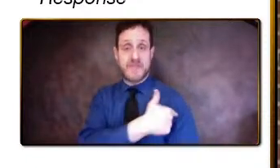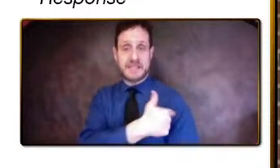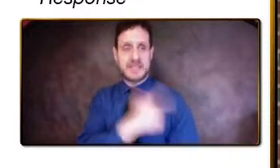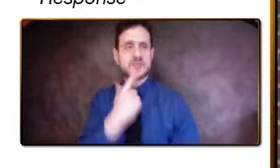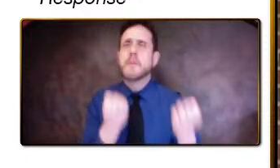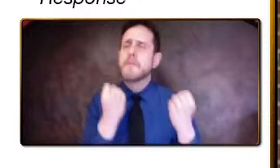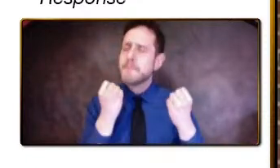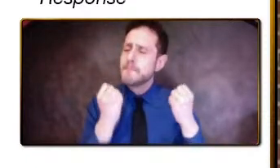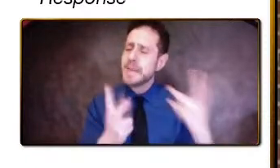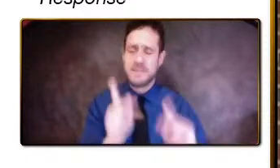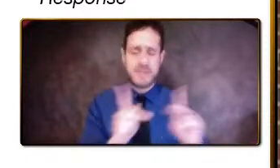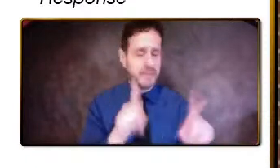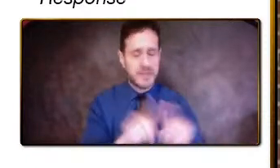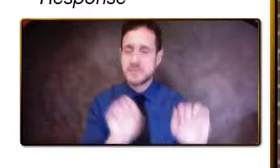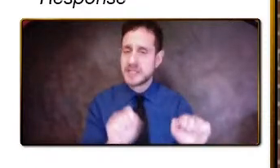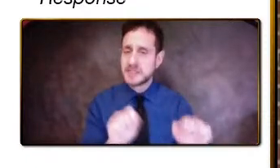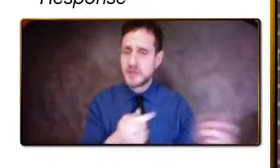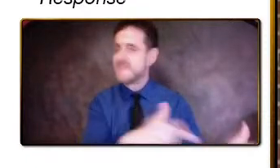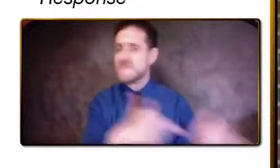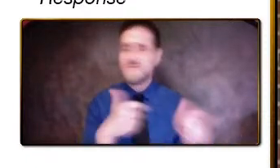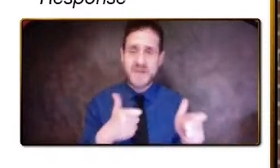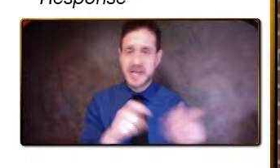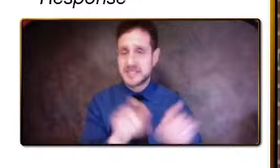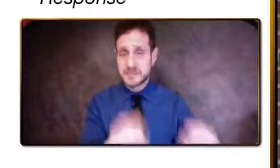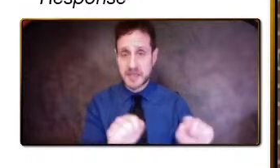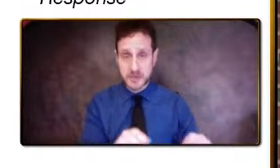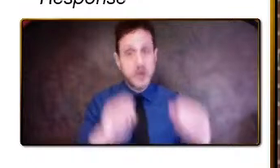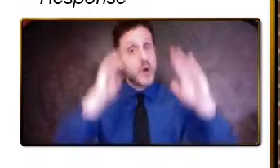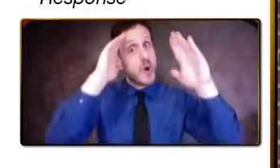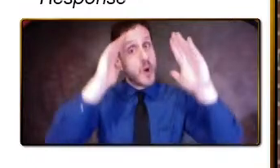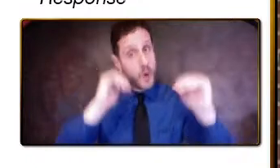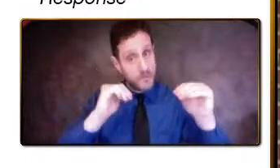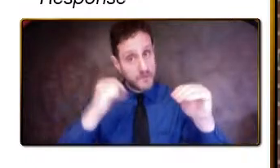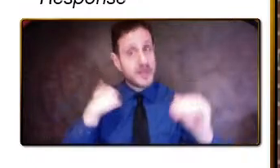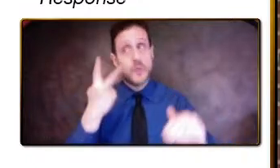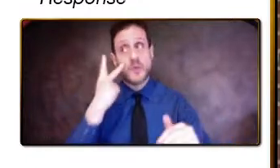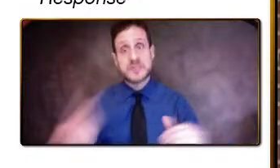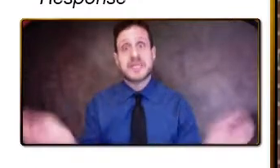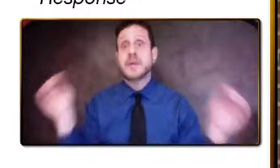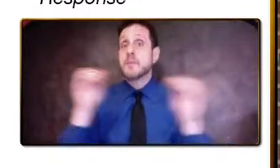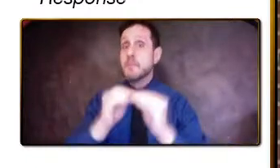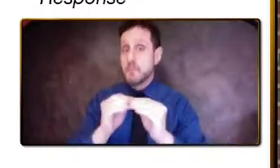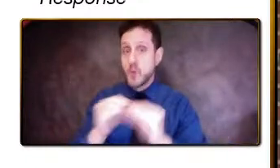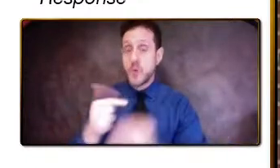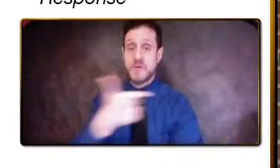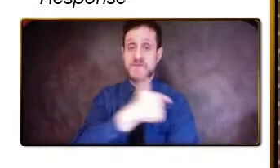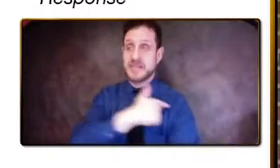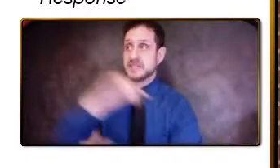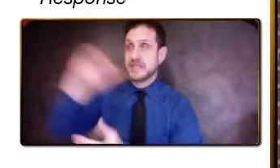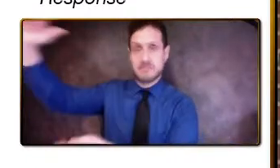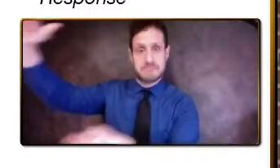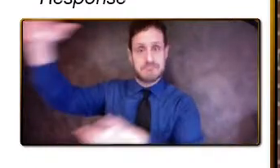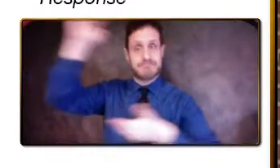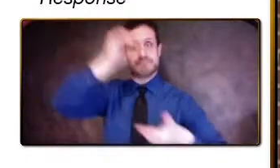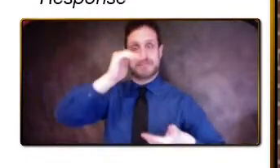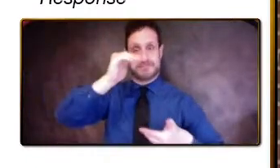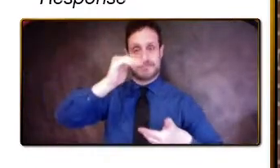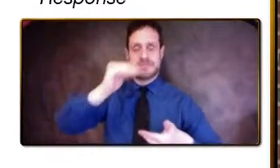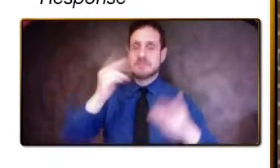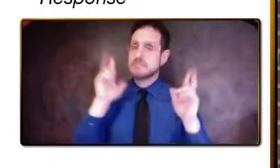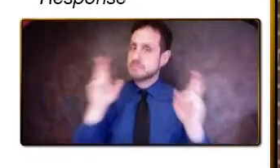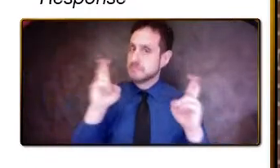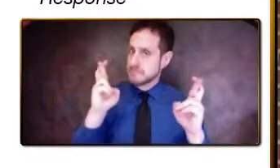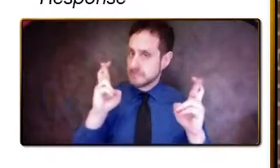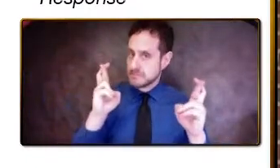possible, especially as we hopefully see that trickle of vaccine turn into an actual stream of vaccine. In the